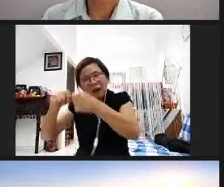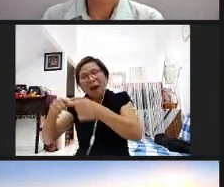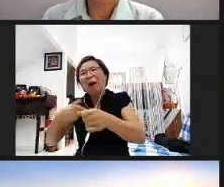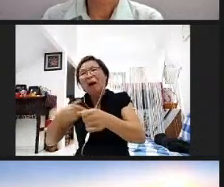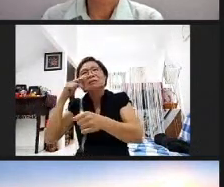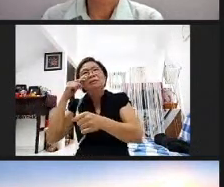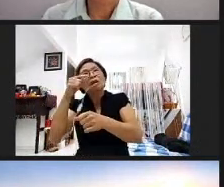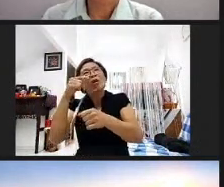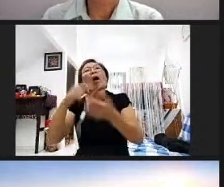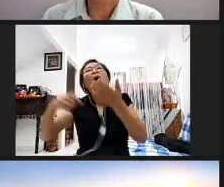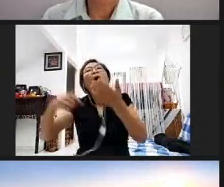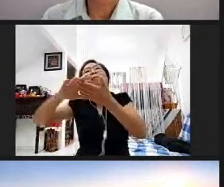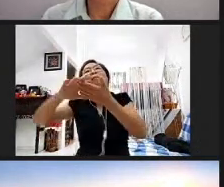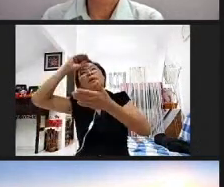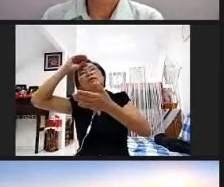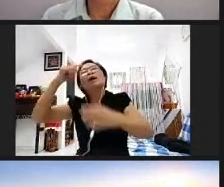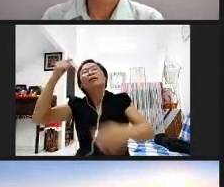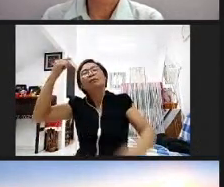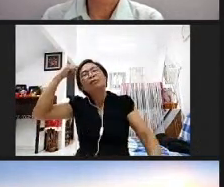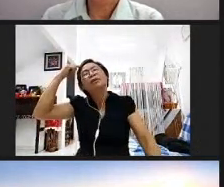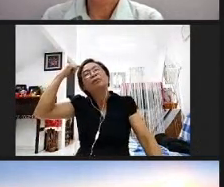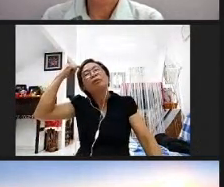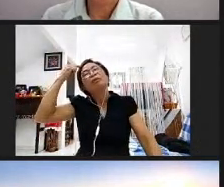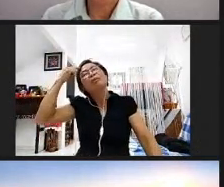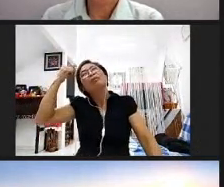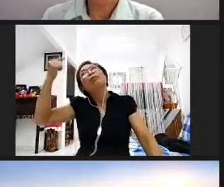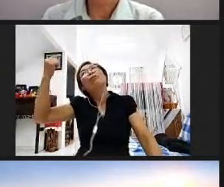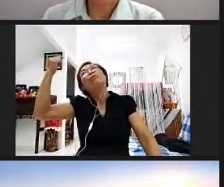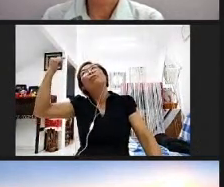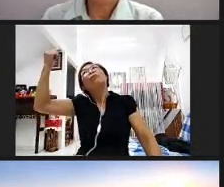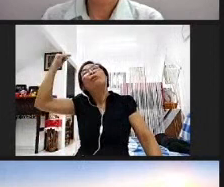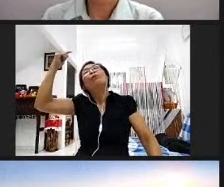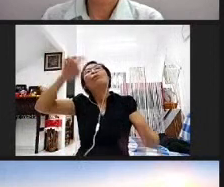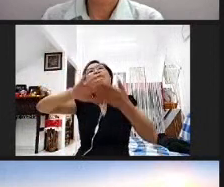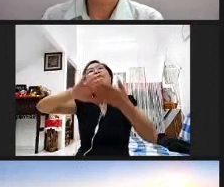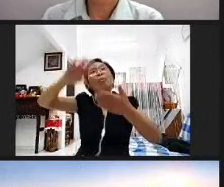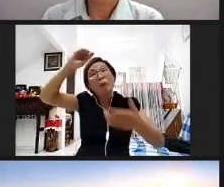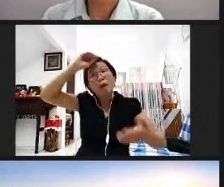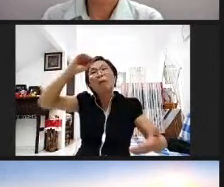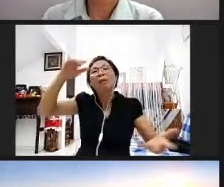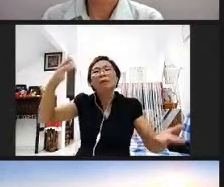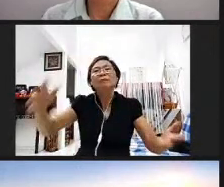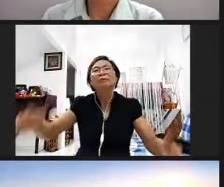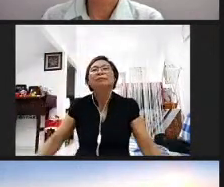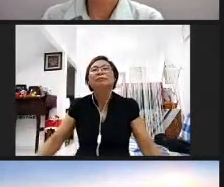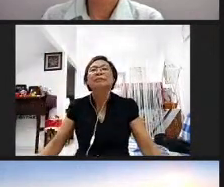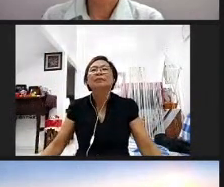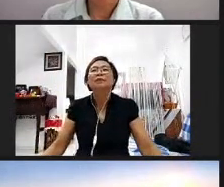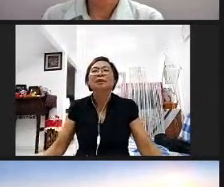also learned a lot of things, reflect a lot. So that's how we,